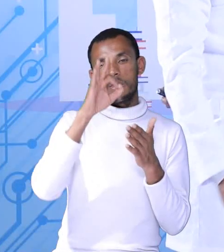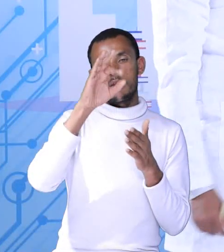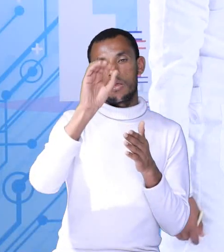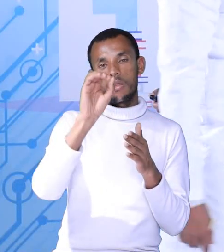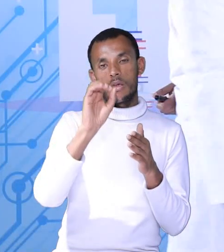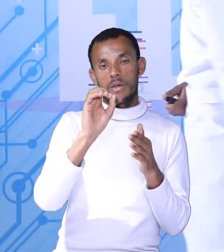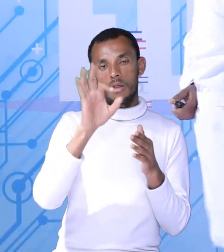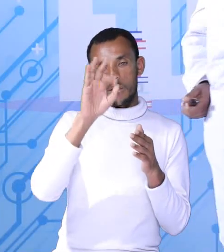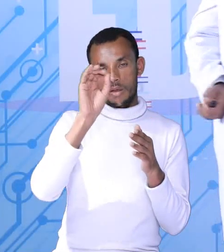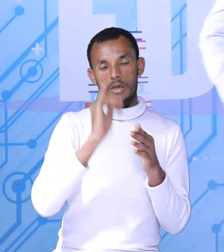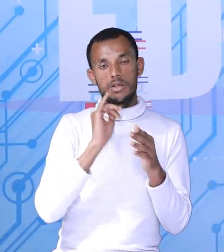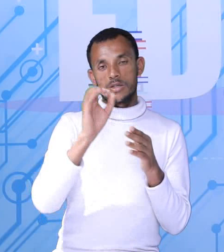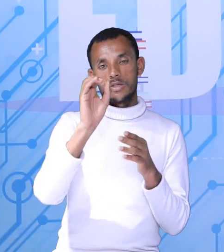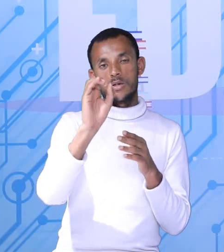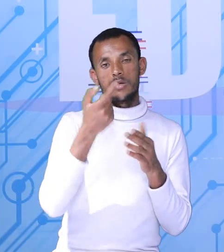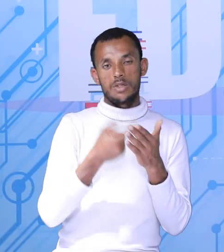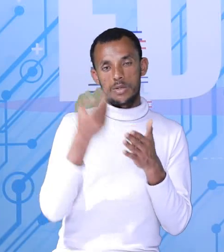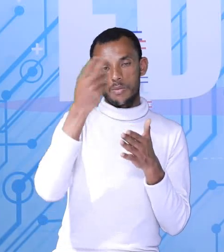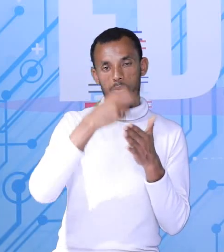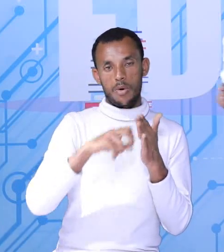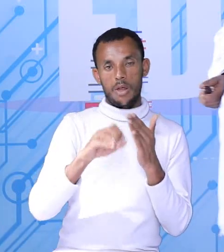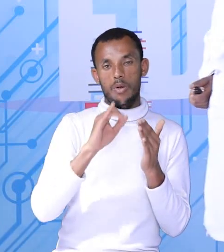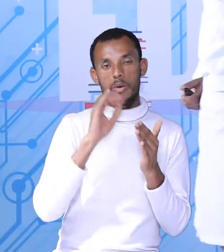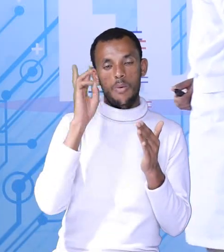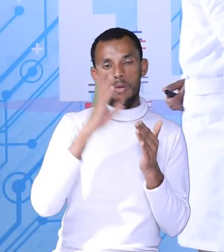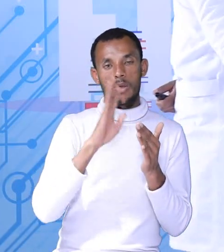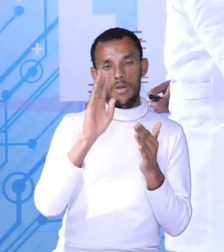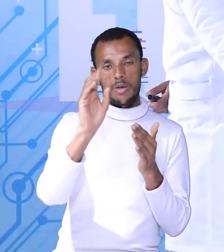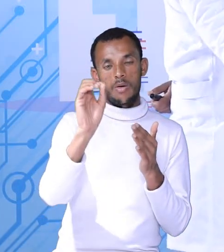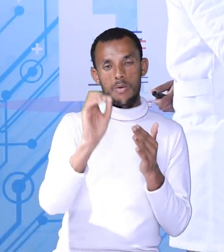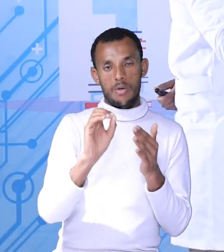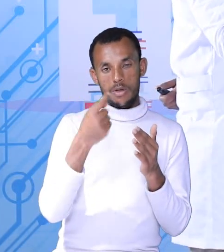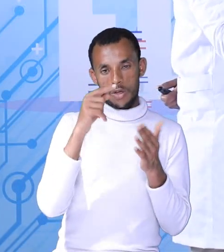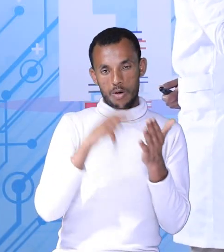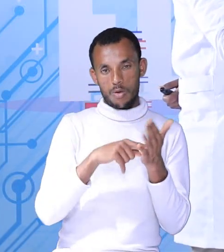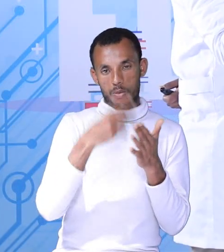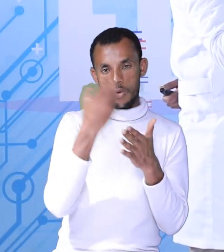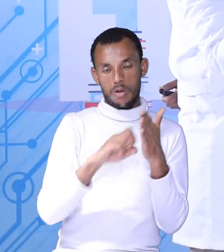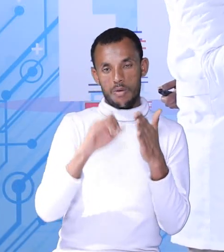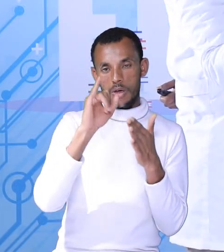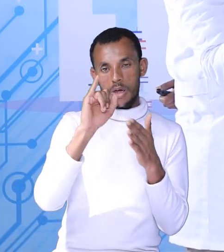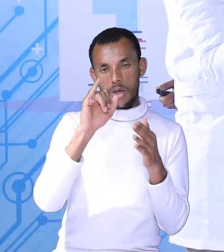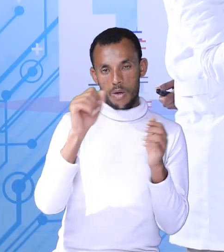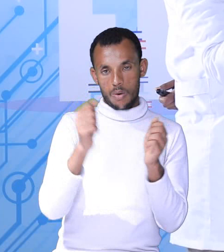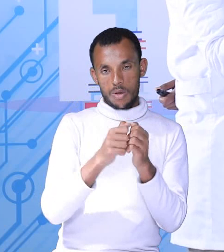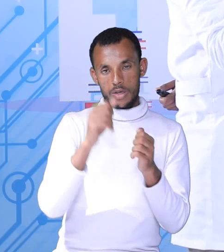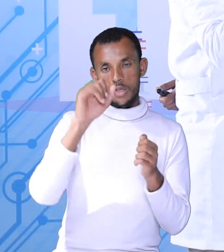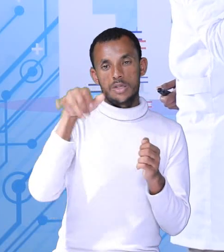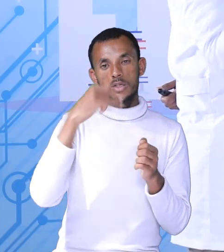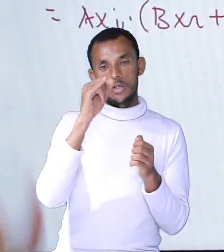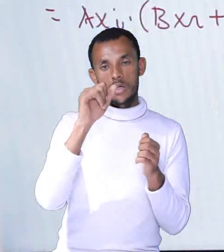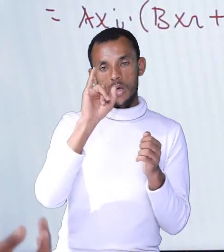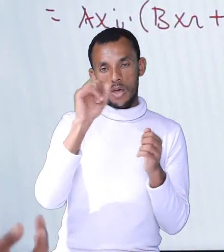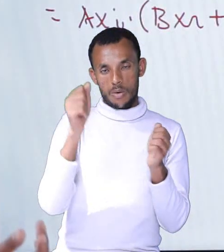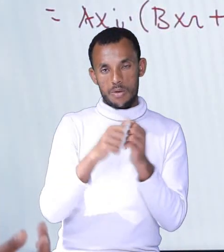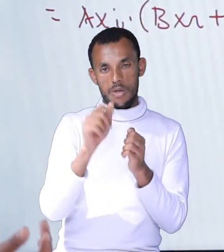Cos 90 is 0. So this product will be 0. Therefore, the dot product of I with j, I